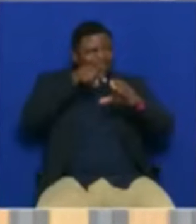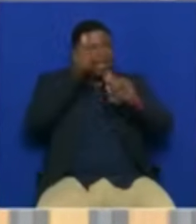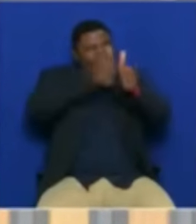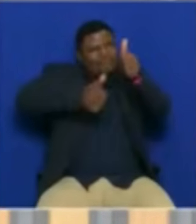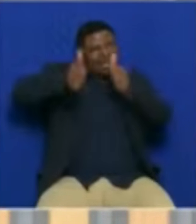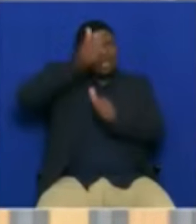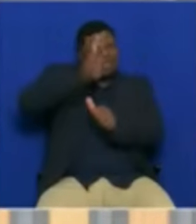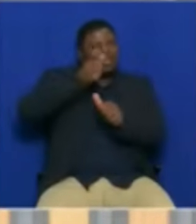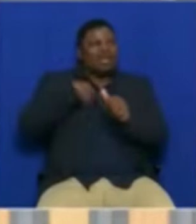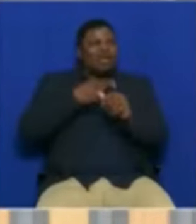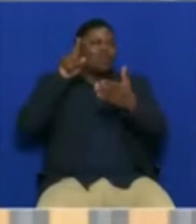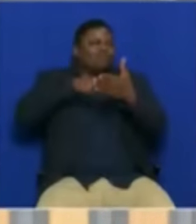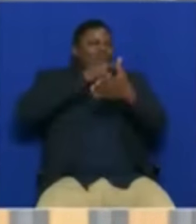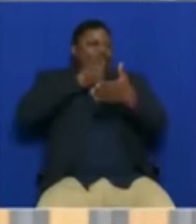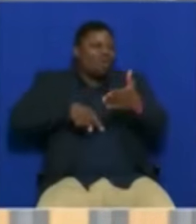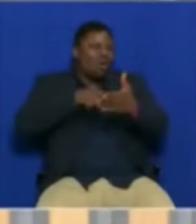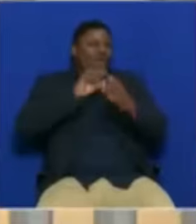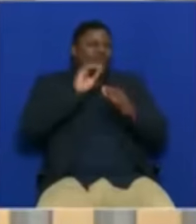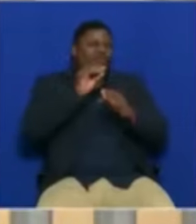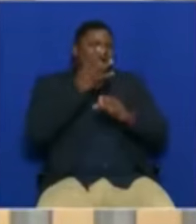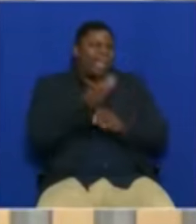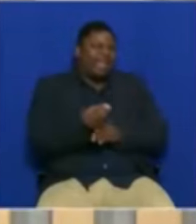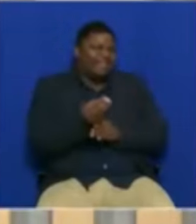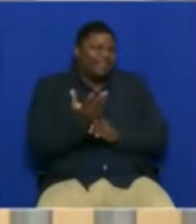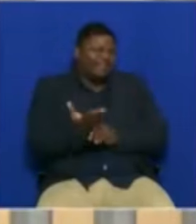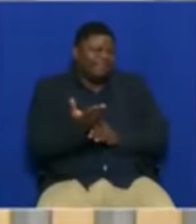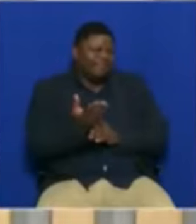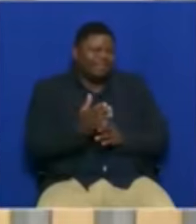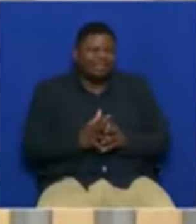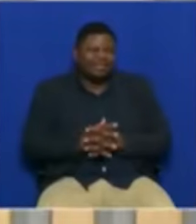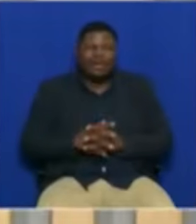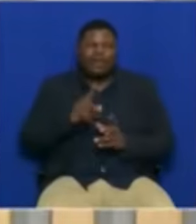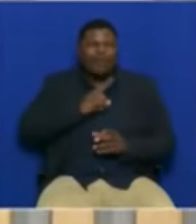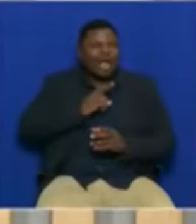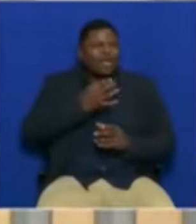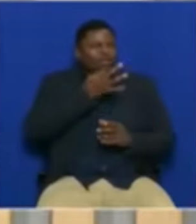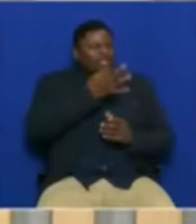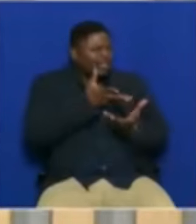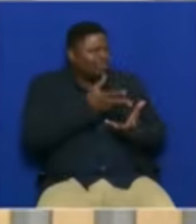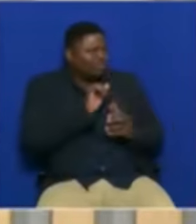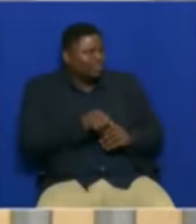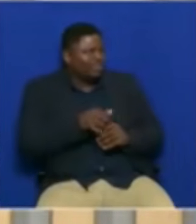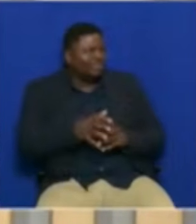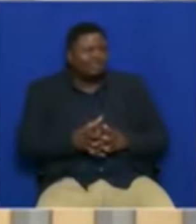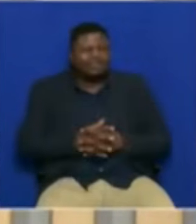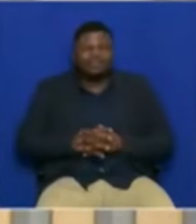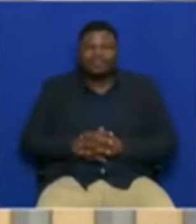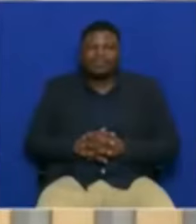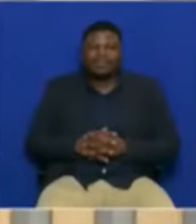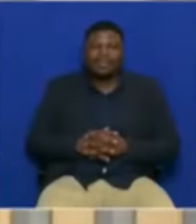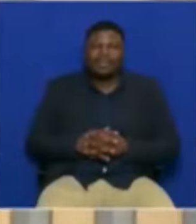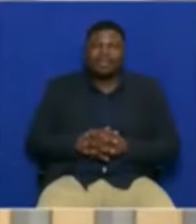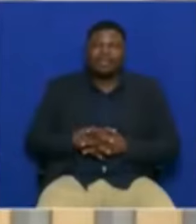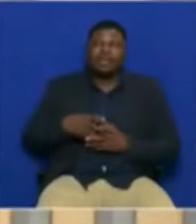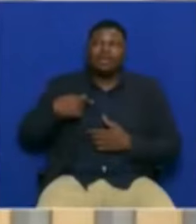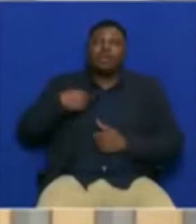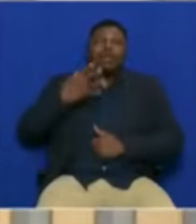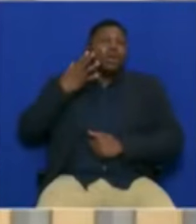Can I respond? Yes, please. When I mentioned that, a lot